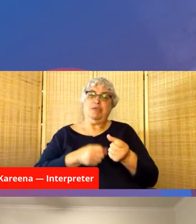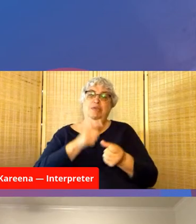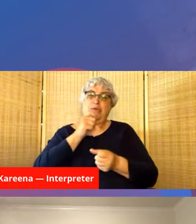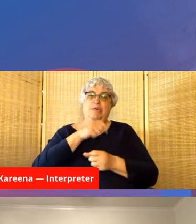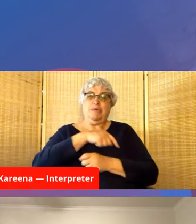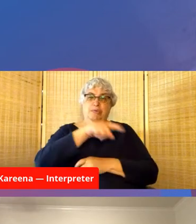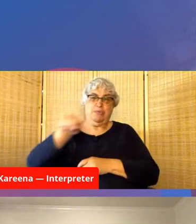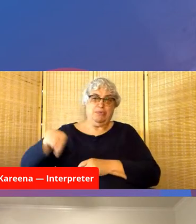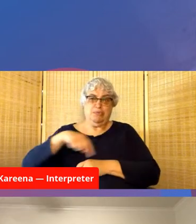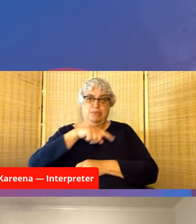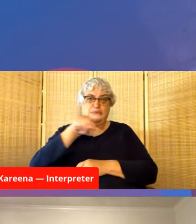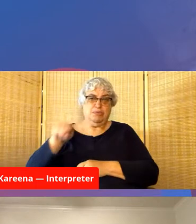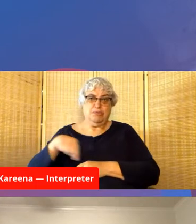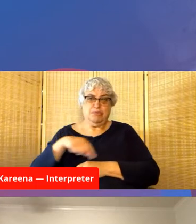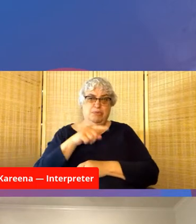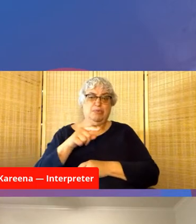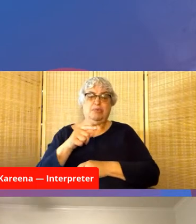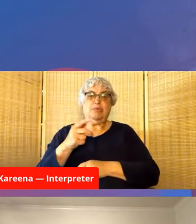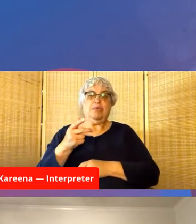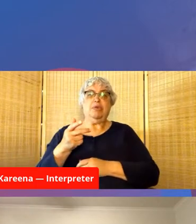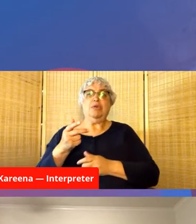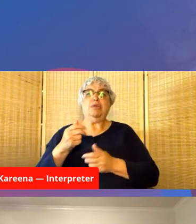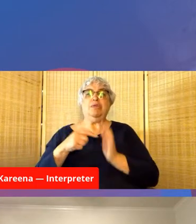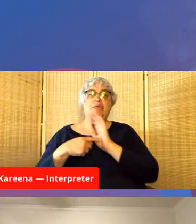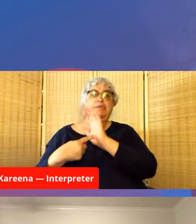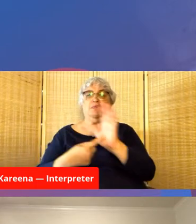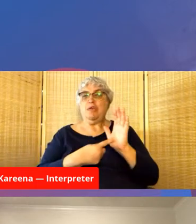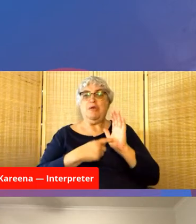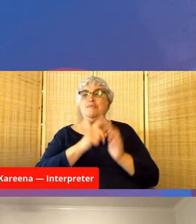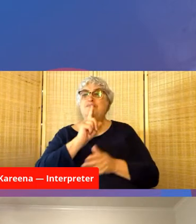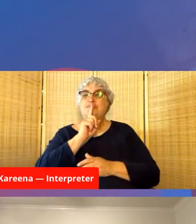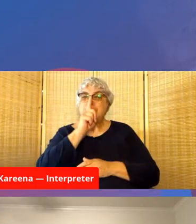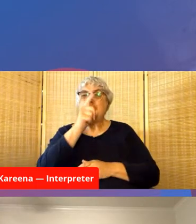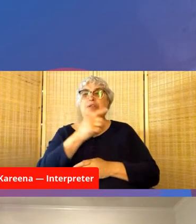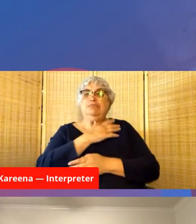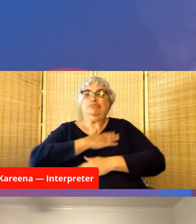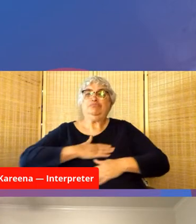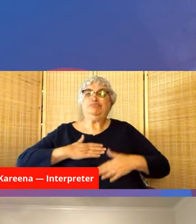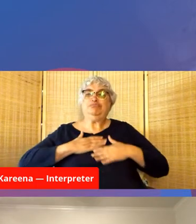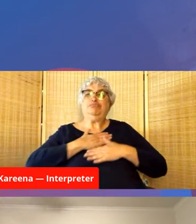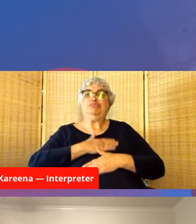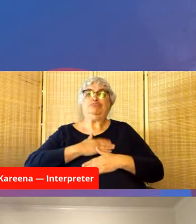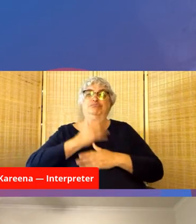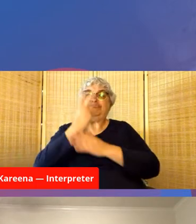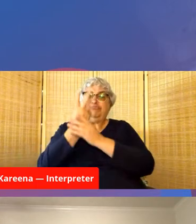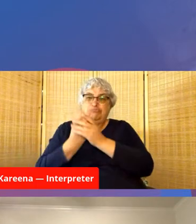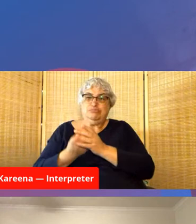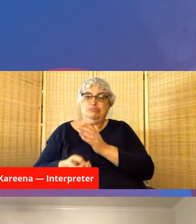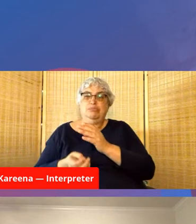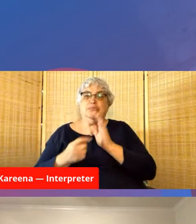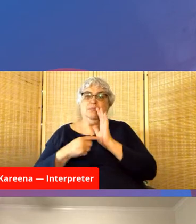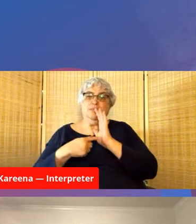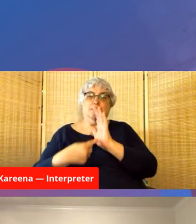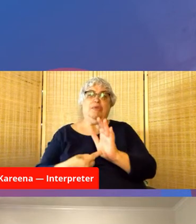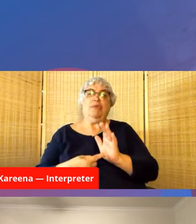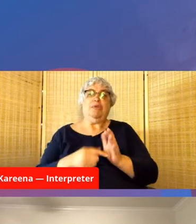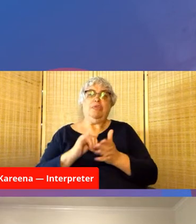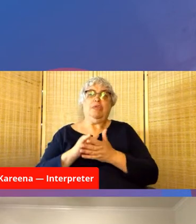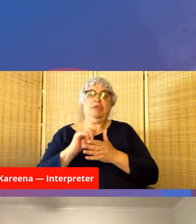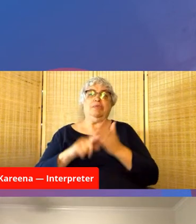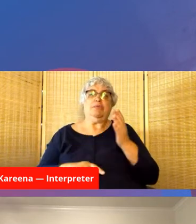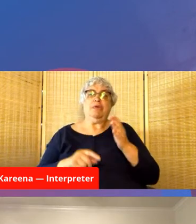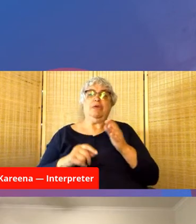your audience to express that sincerity and to really inhabit whatever it is you're trying to convey. I think that's the sort